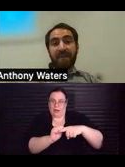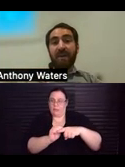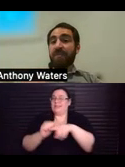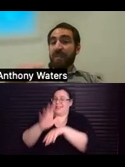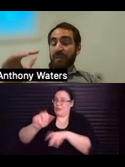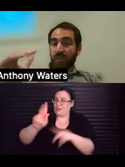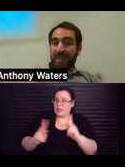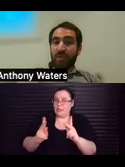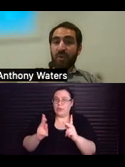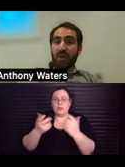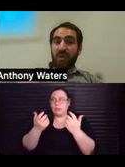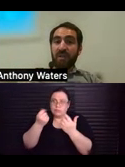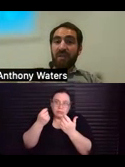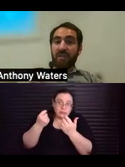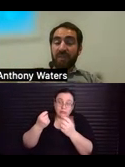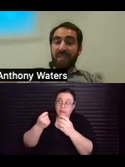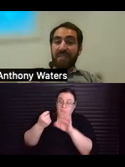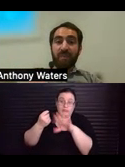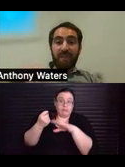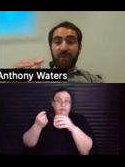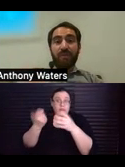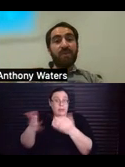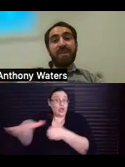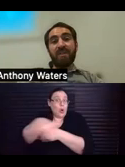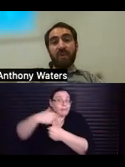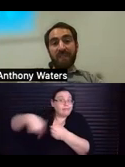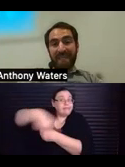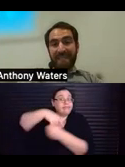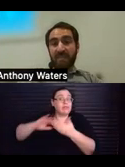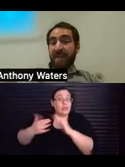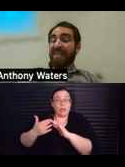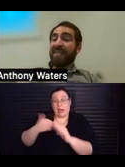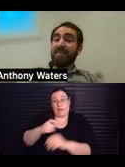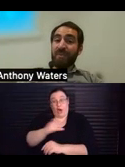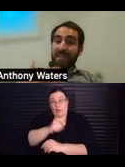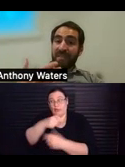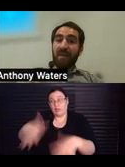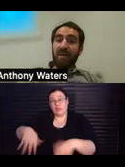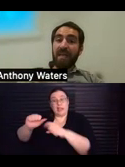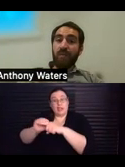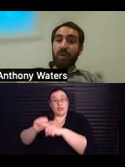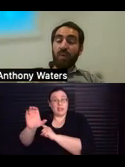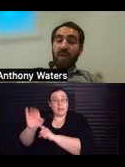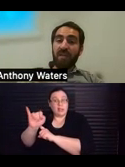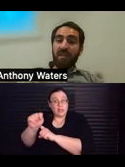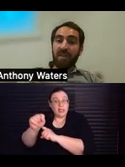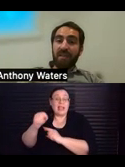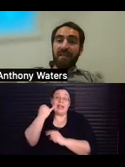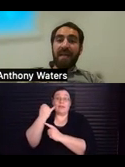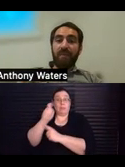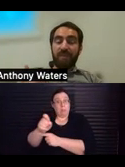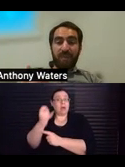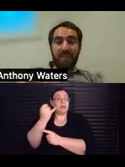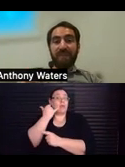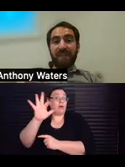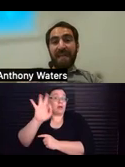if there are officers within your jurisdiction, within your community, who are CIT trained. And if you need to call 911, then